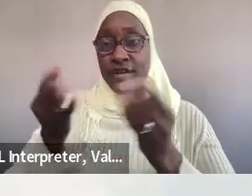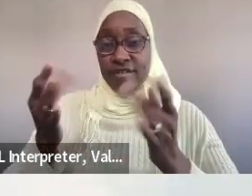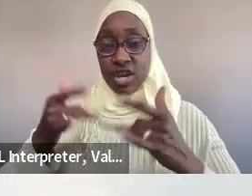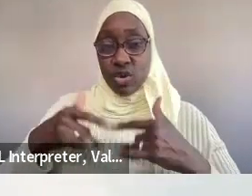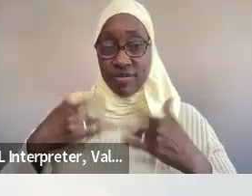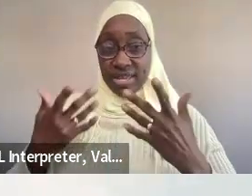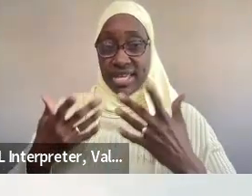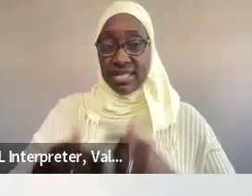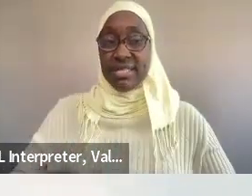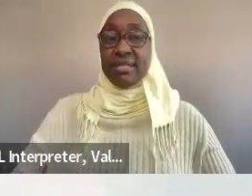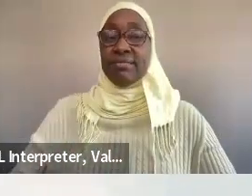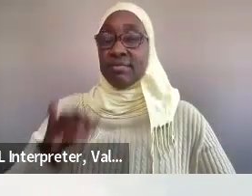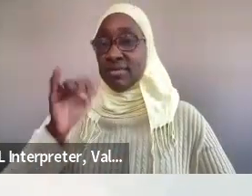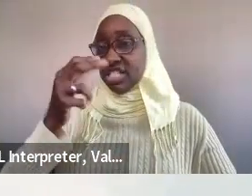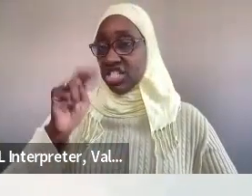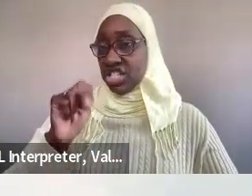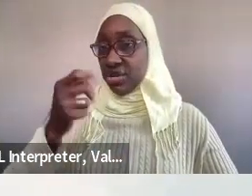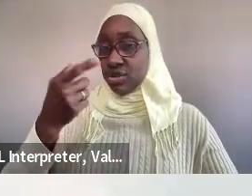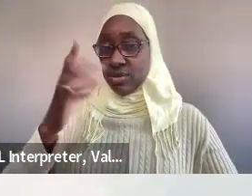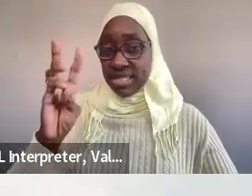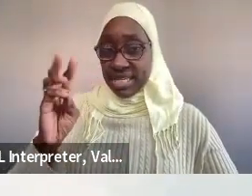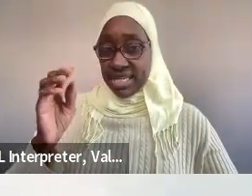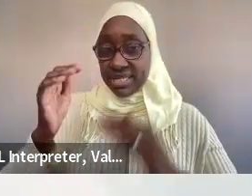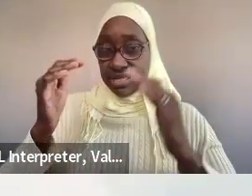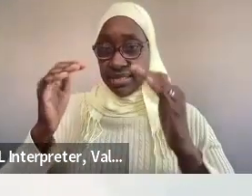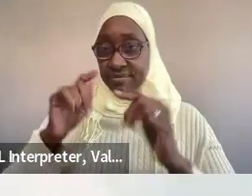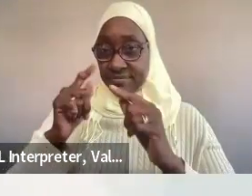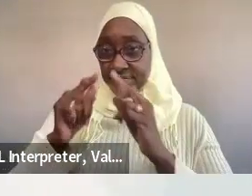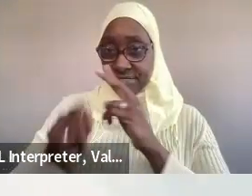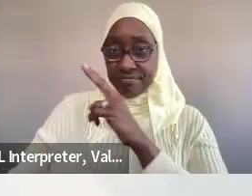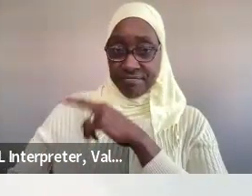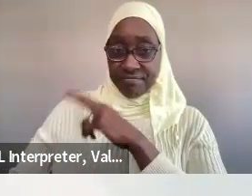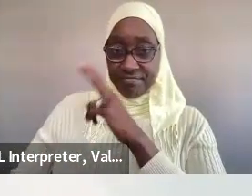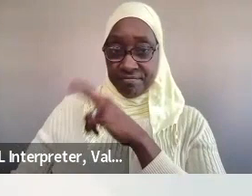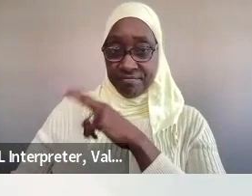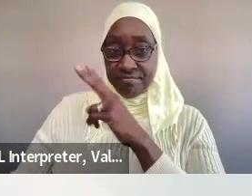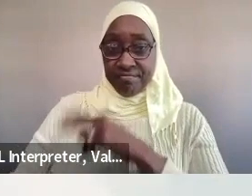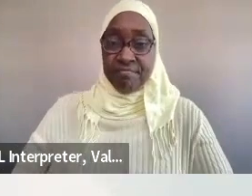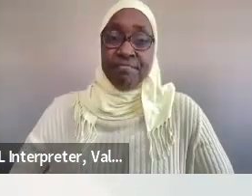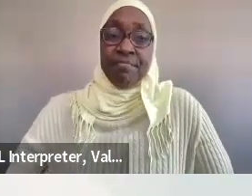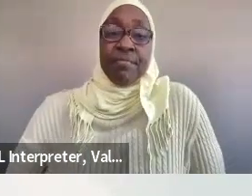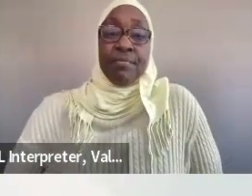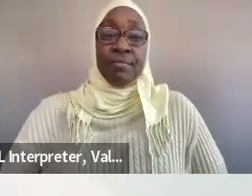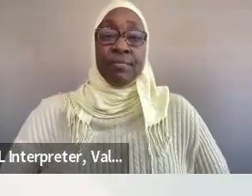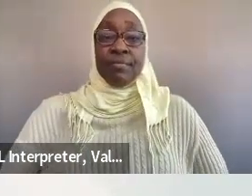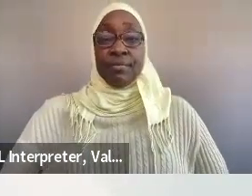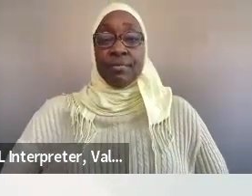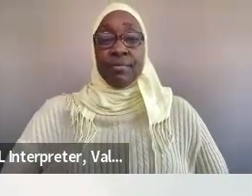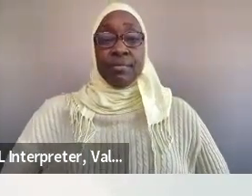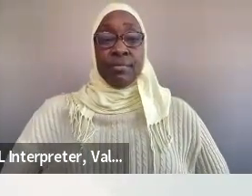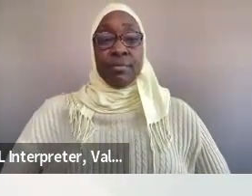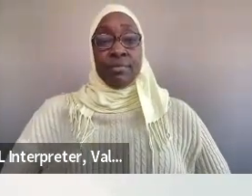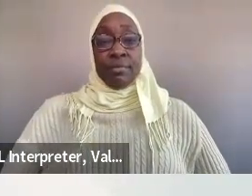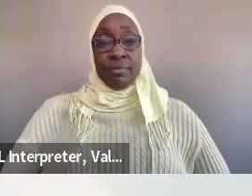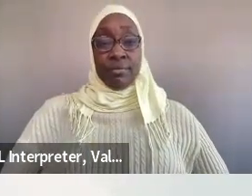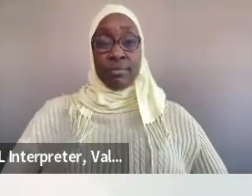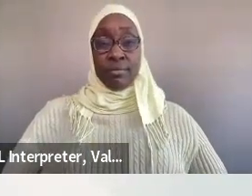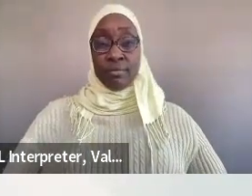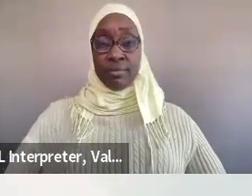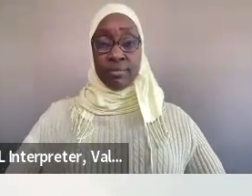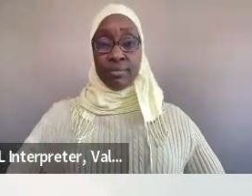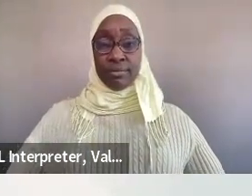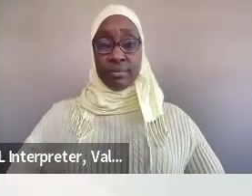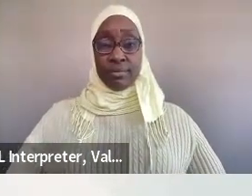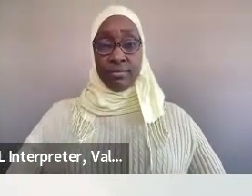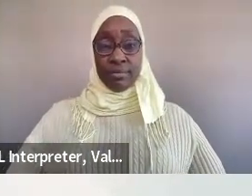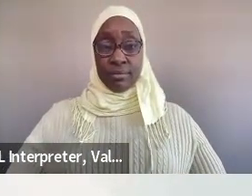of January, we have Dr. Rory Cooper, who's a professor of bioengineering working on innovations of different types of